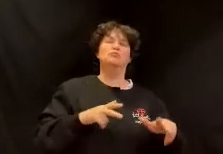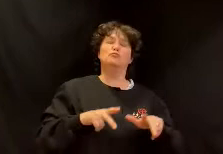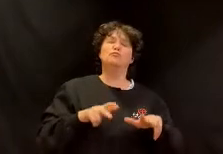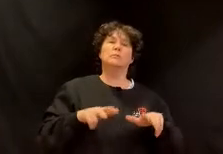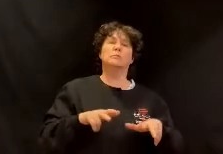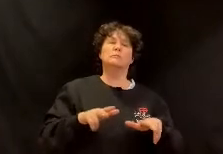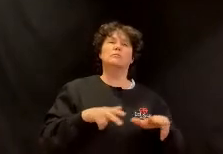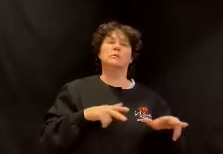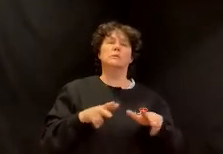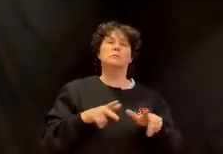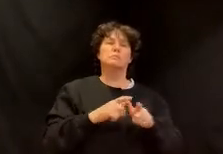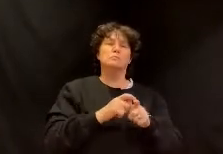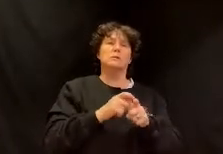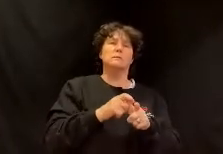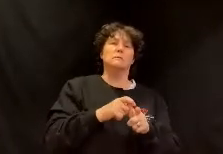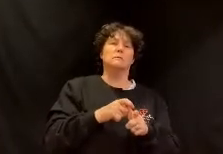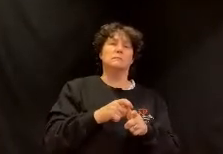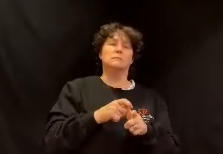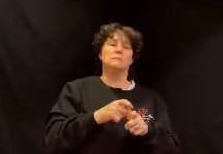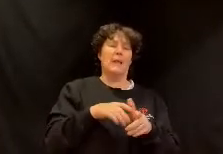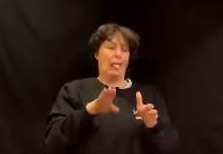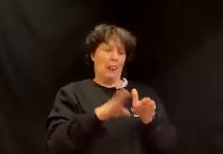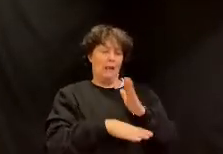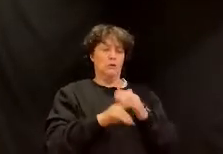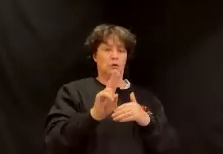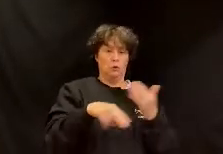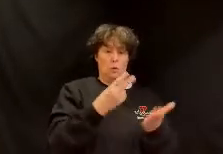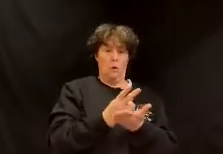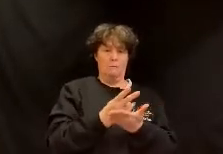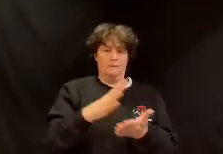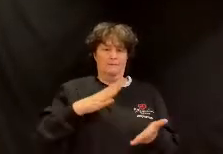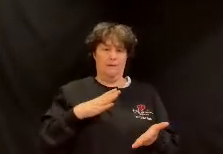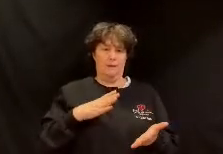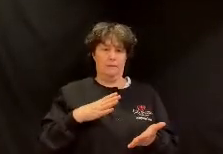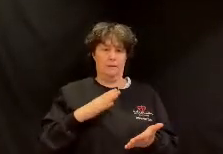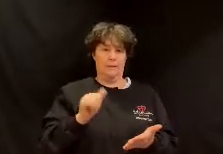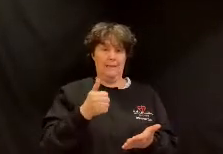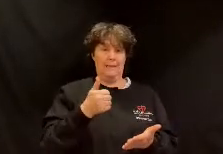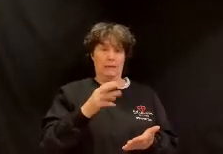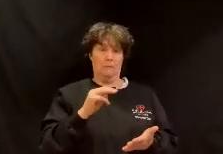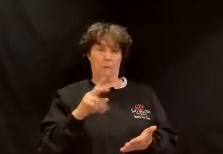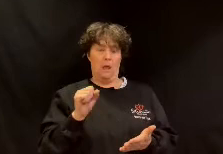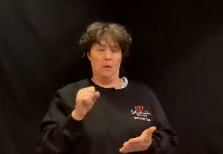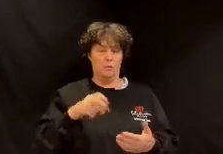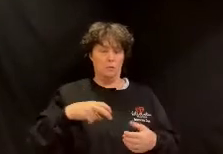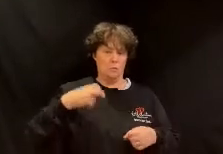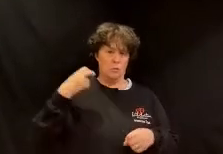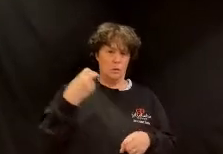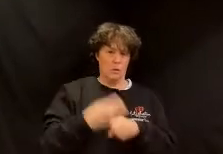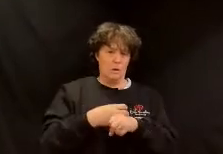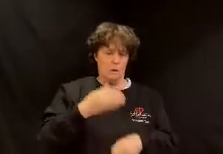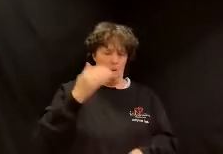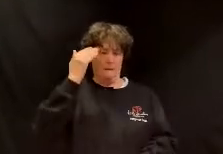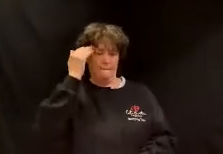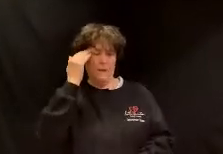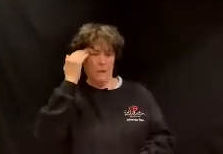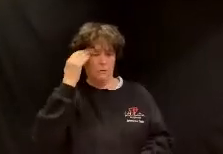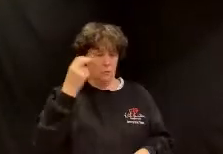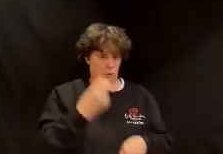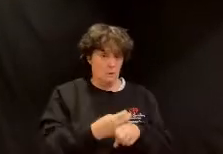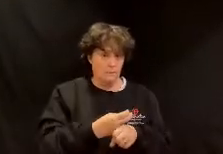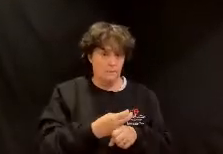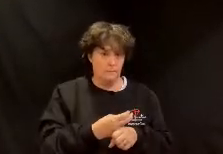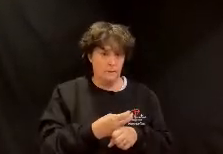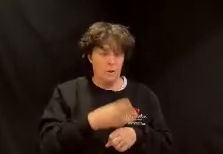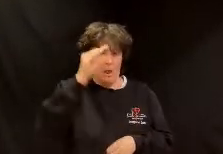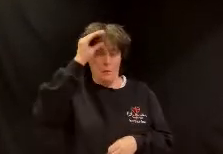was going to get that under 2 hours. It was going to be good. You know, 10 miles, it starts getting tough. Mentally, it starts to get tough. So this boy